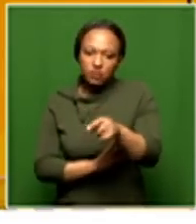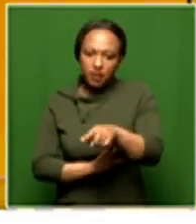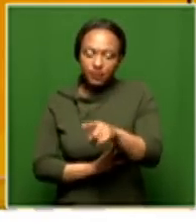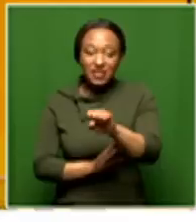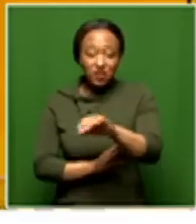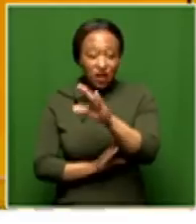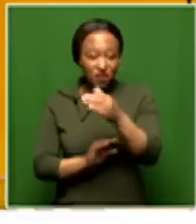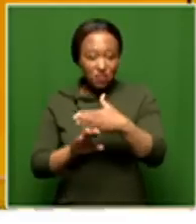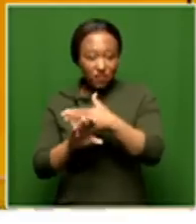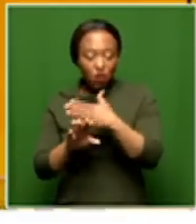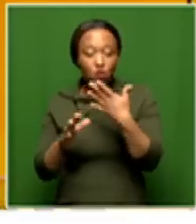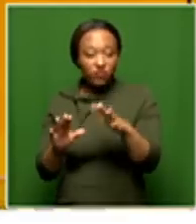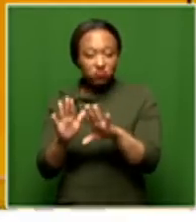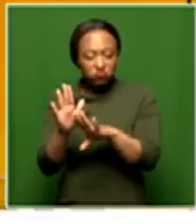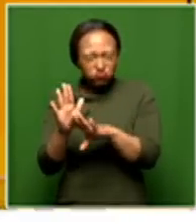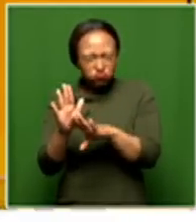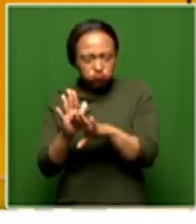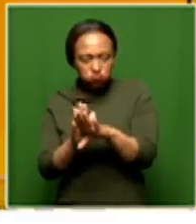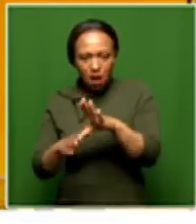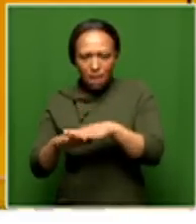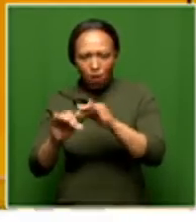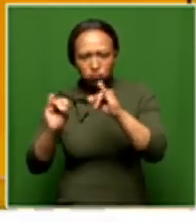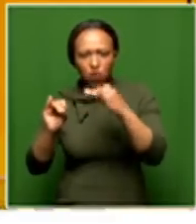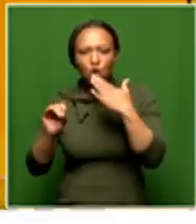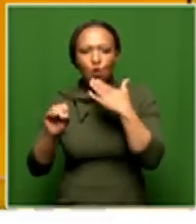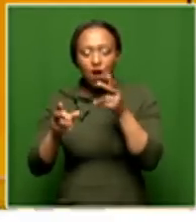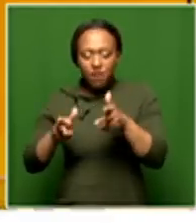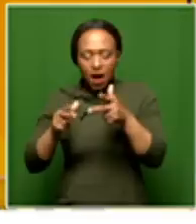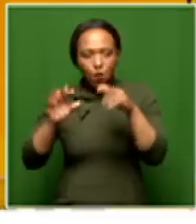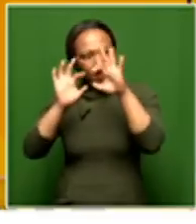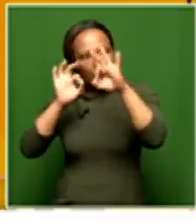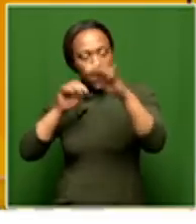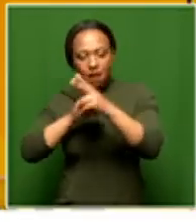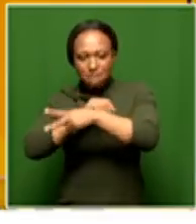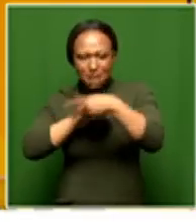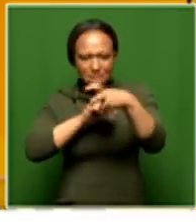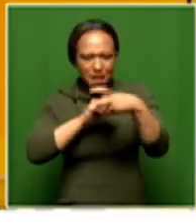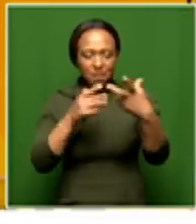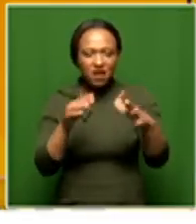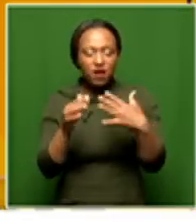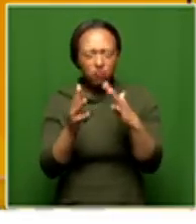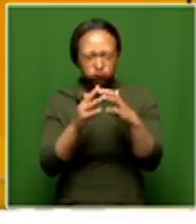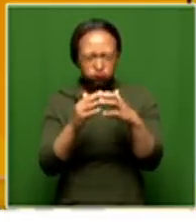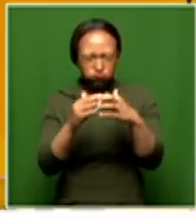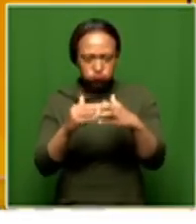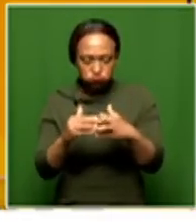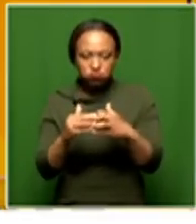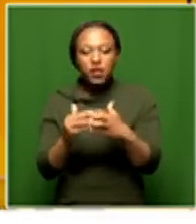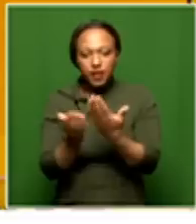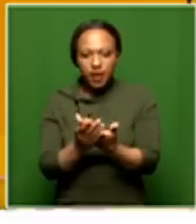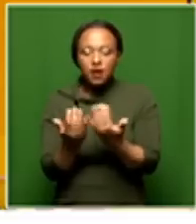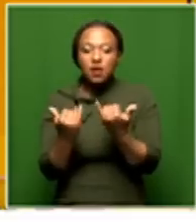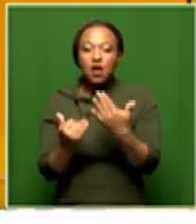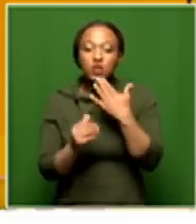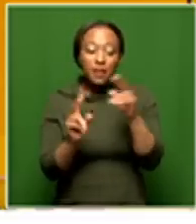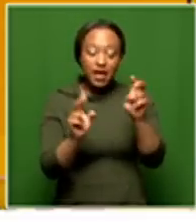has experienced a surge in the theft of rail network cables, leaving the country's train services in near collapse. Now, in addition, Eskom has